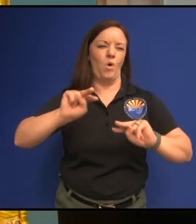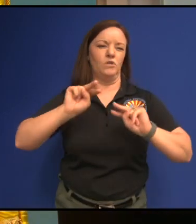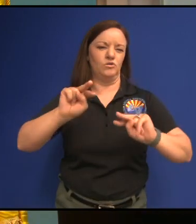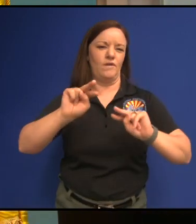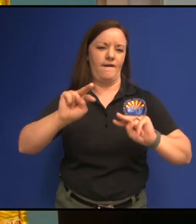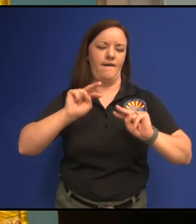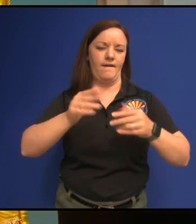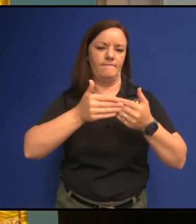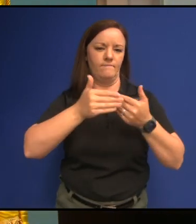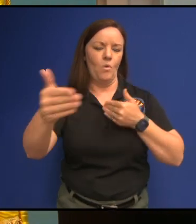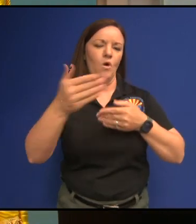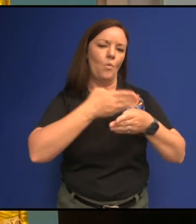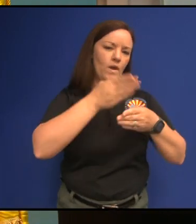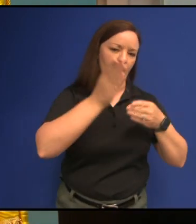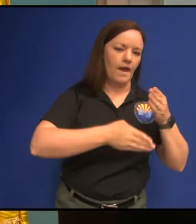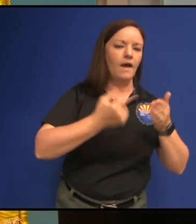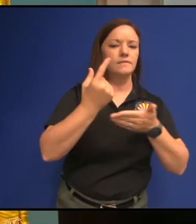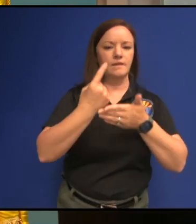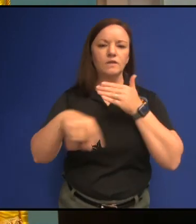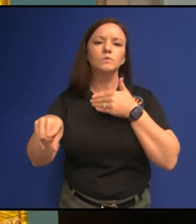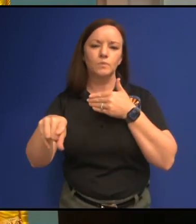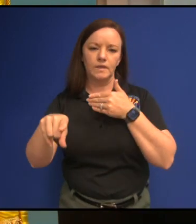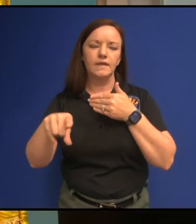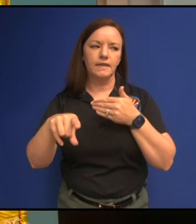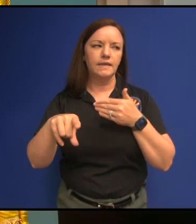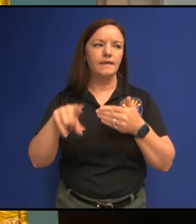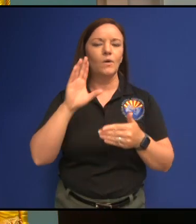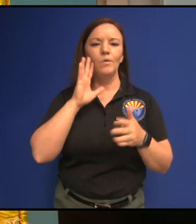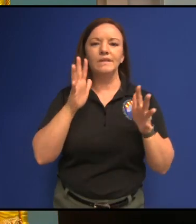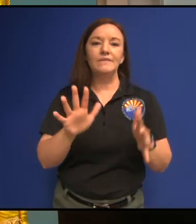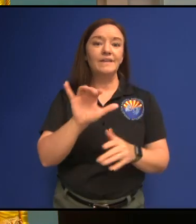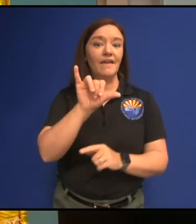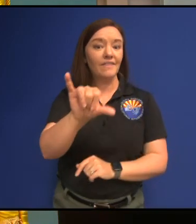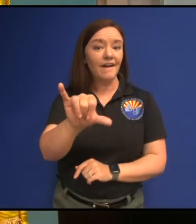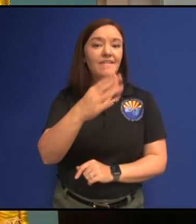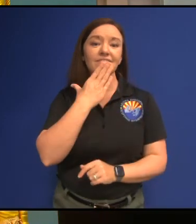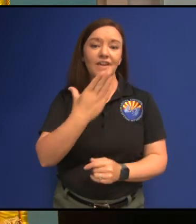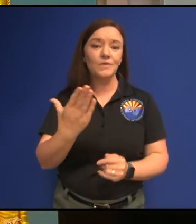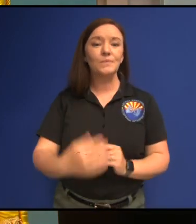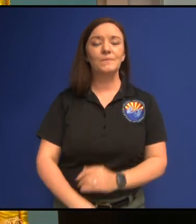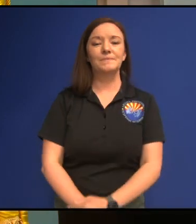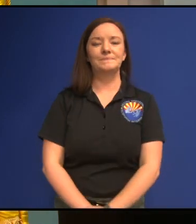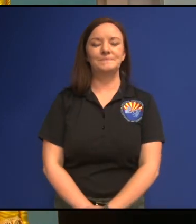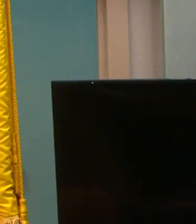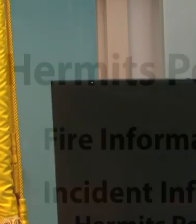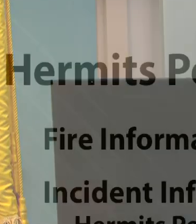the late weekend and early next week. And we'll leave it at that. Thank you very much.